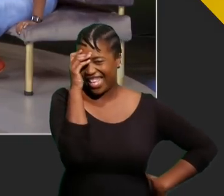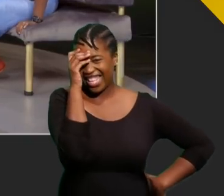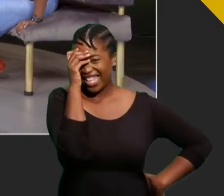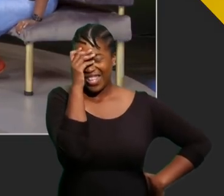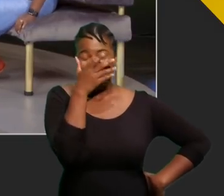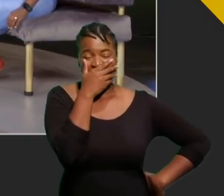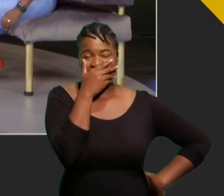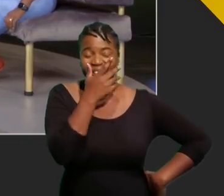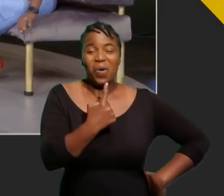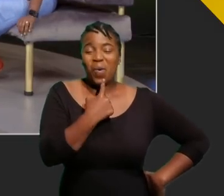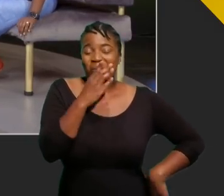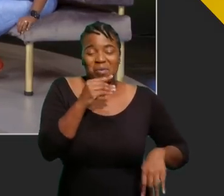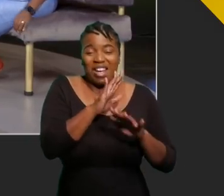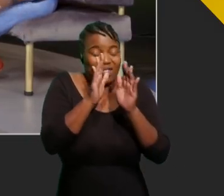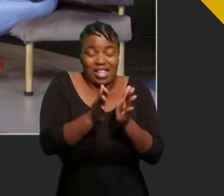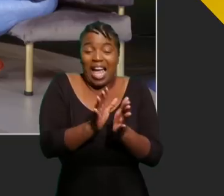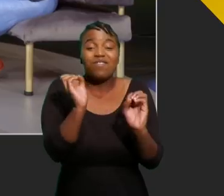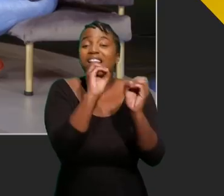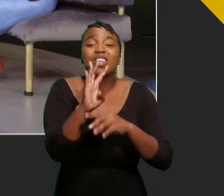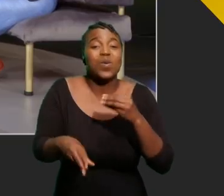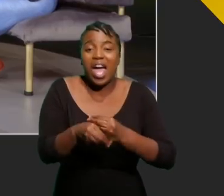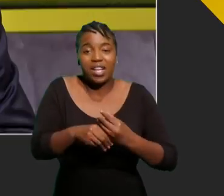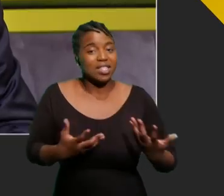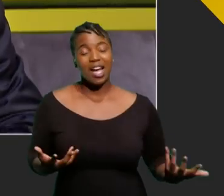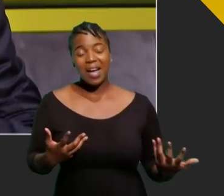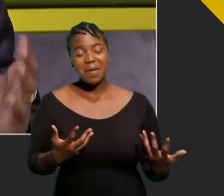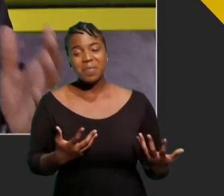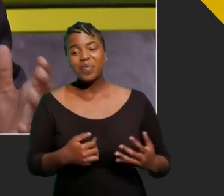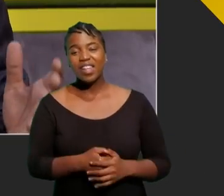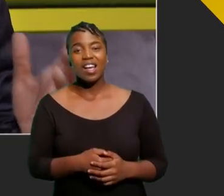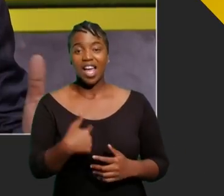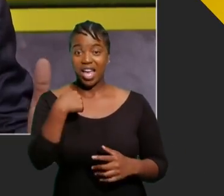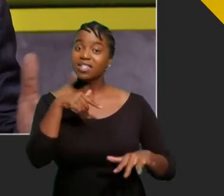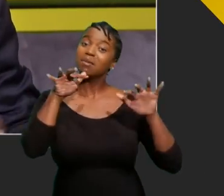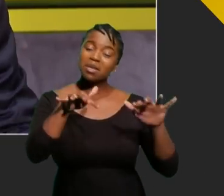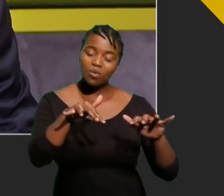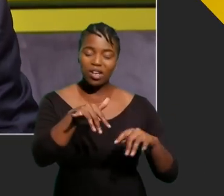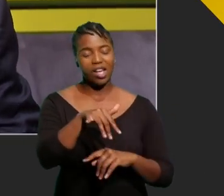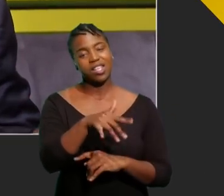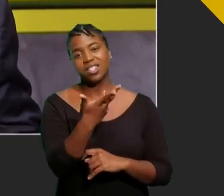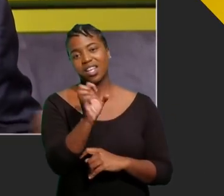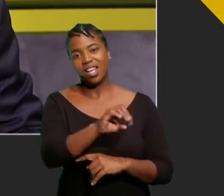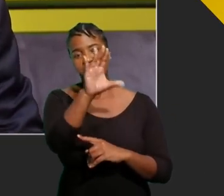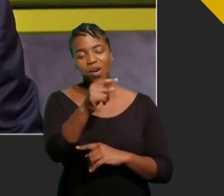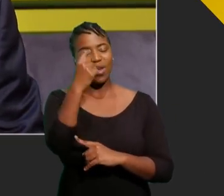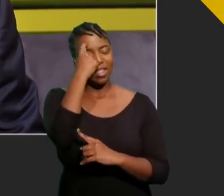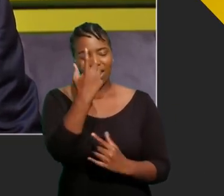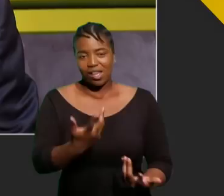She said everything. There's nothing to add. I think that as a society, as a nation, we've got to have faith in our young